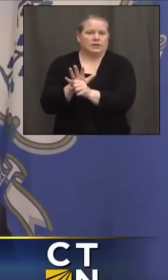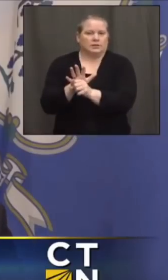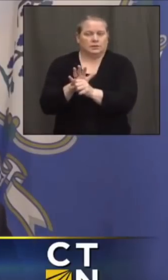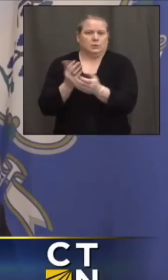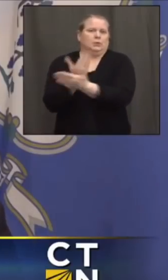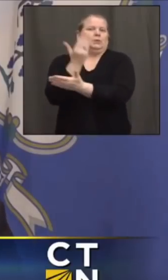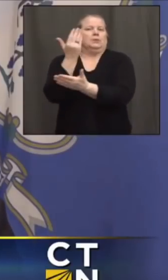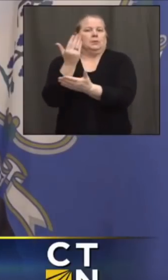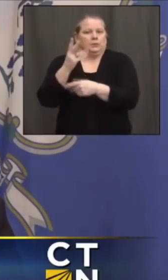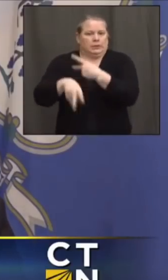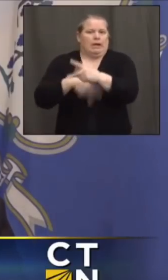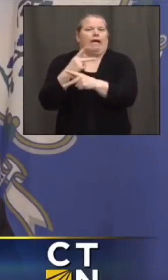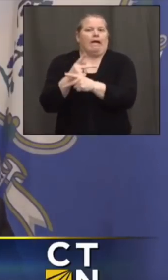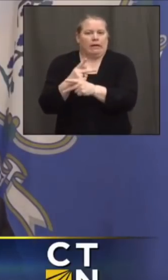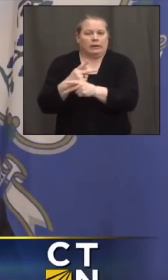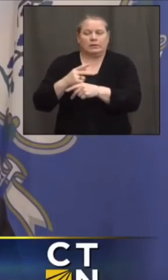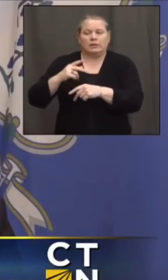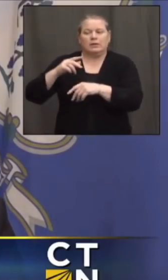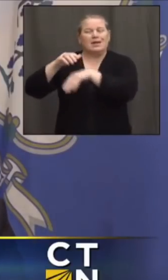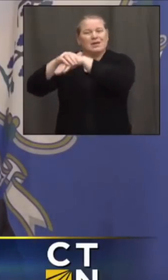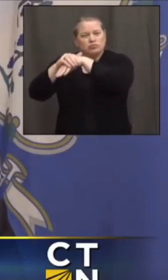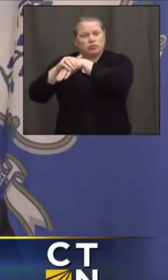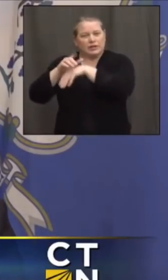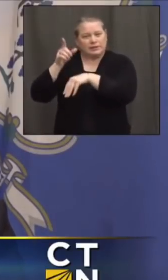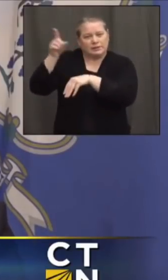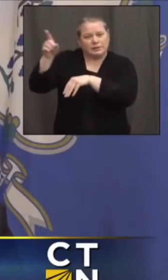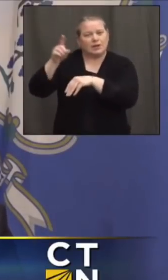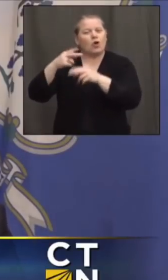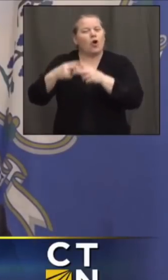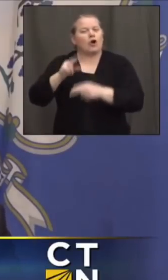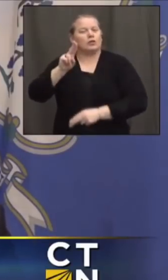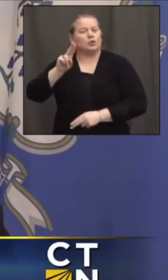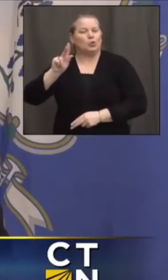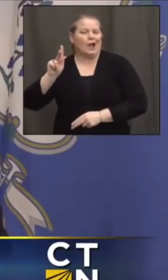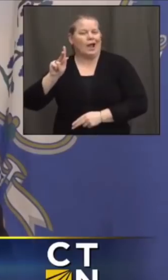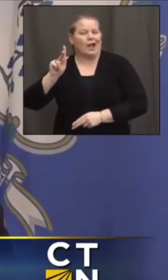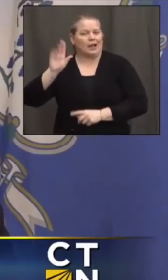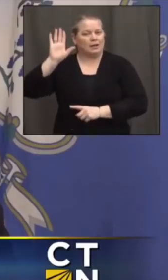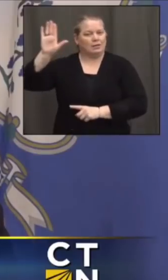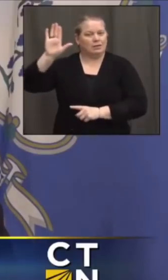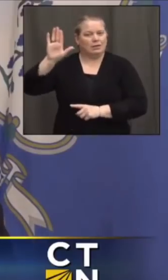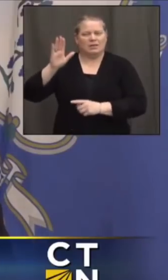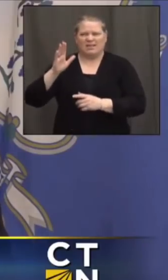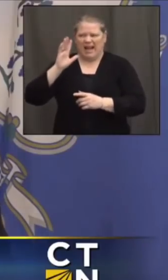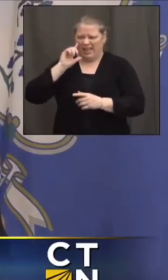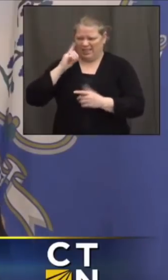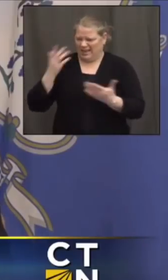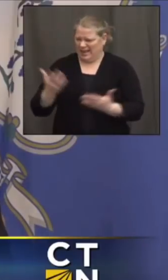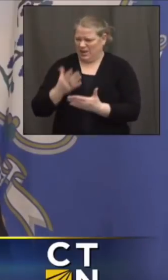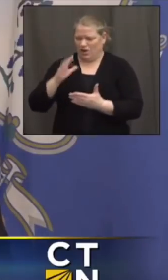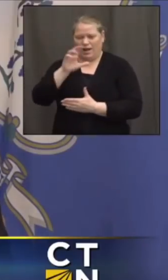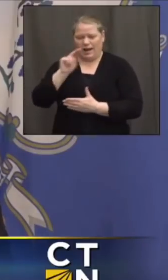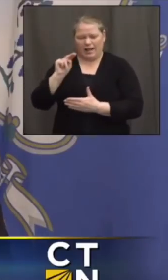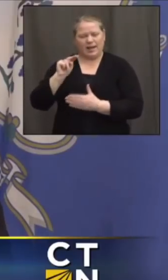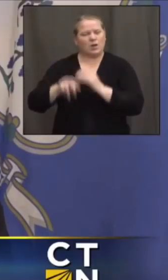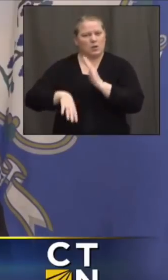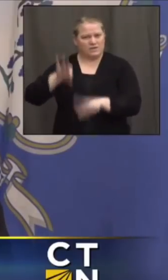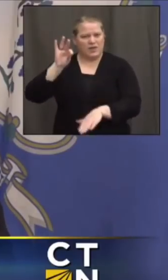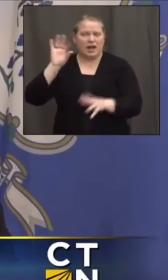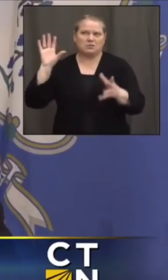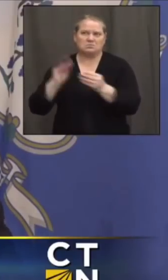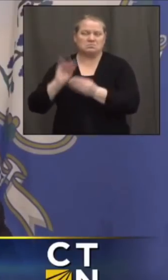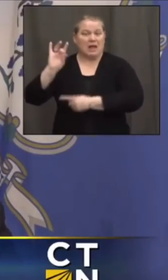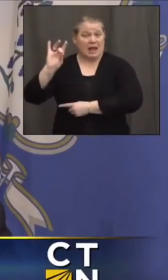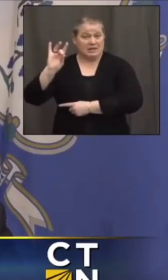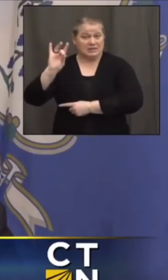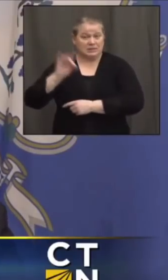think, total diagnoses here, out of tens of thousands. There's just